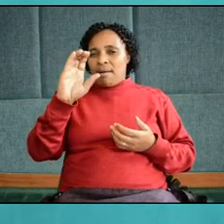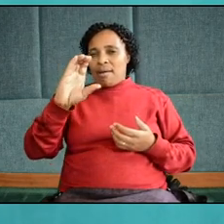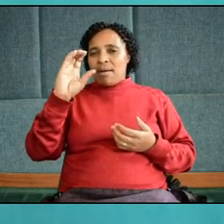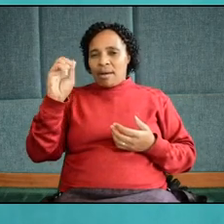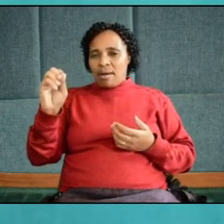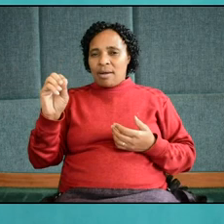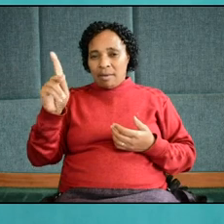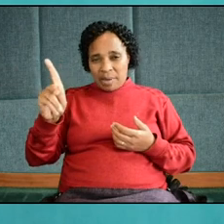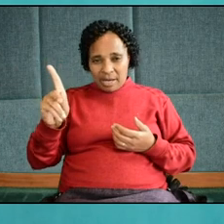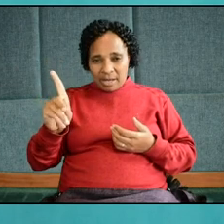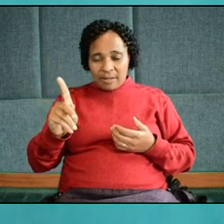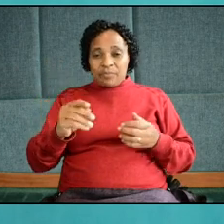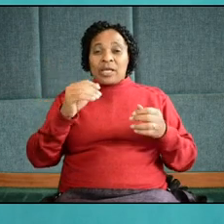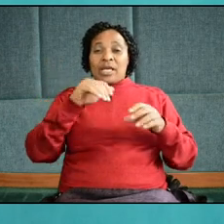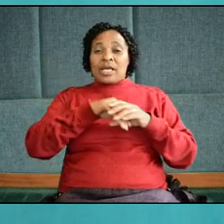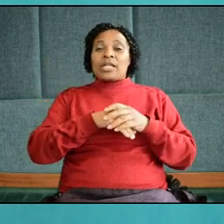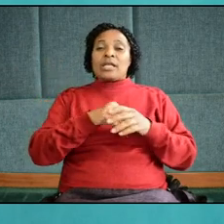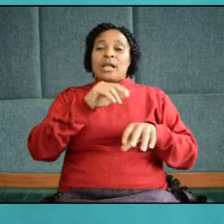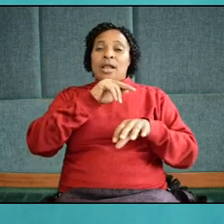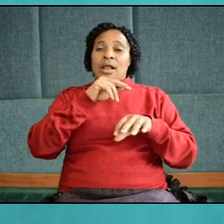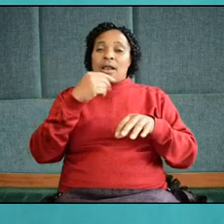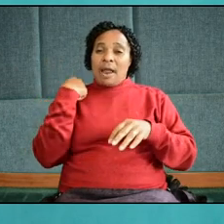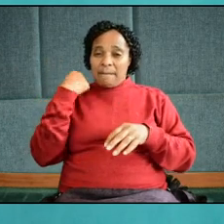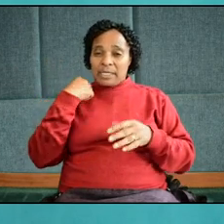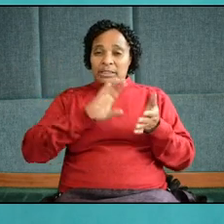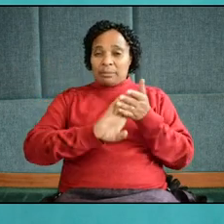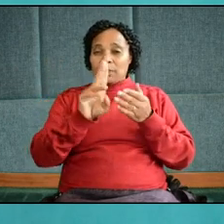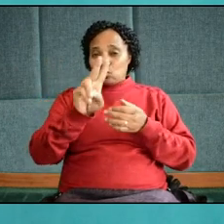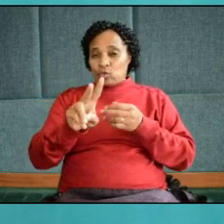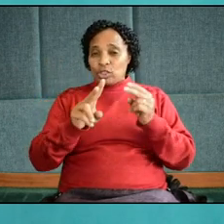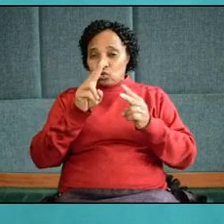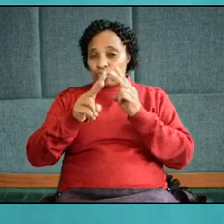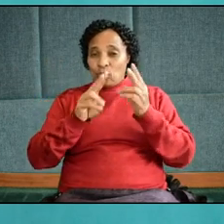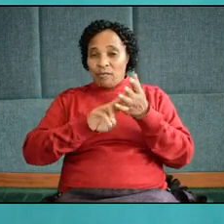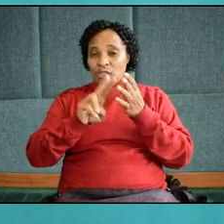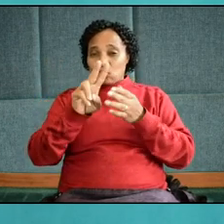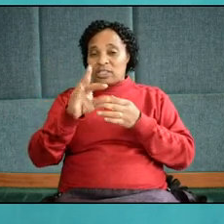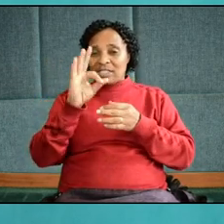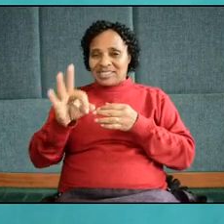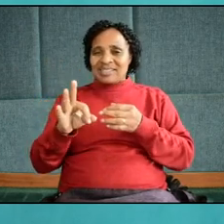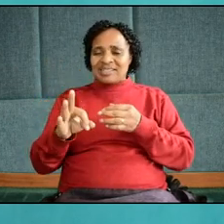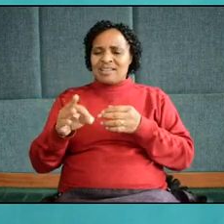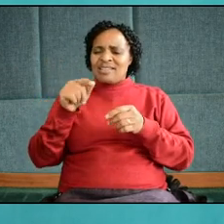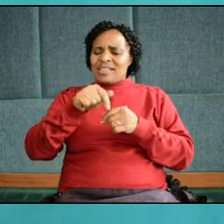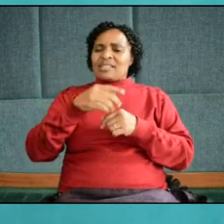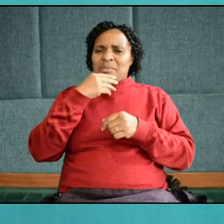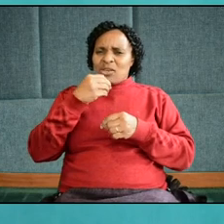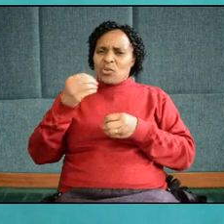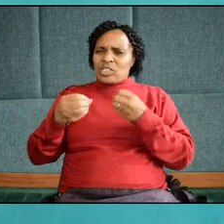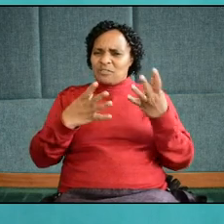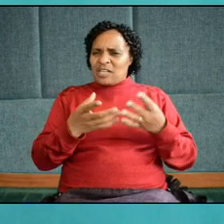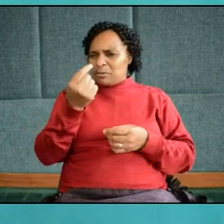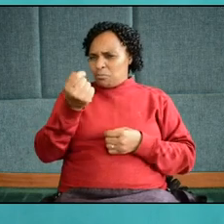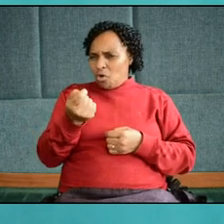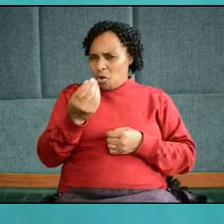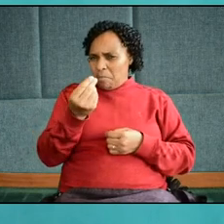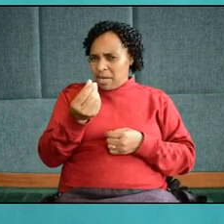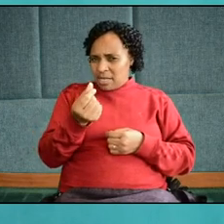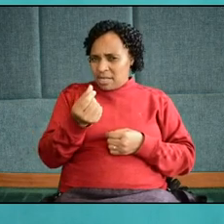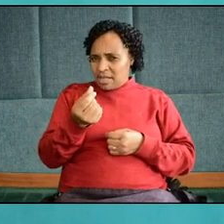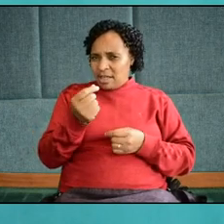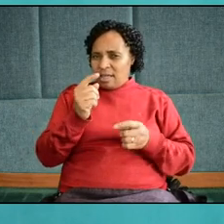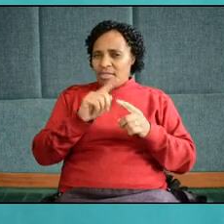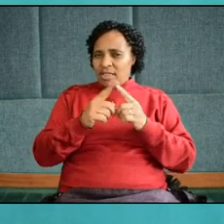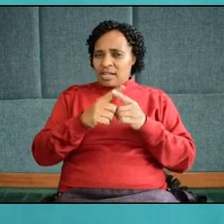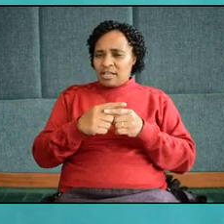chapter 22 and 23, Balaam was first offered a small amount of money by the king and riches. So